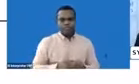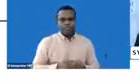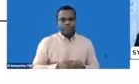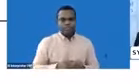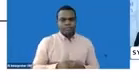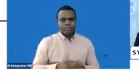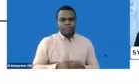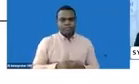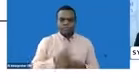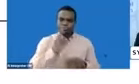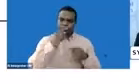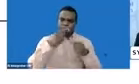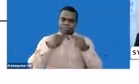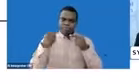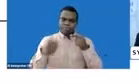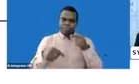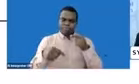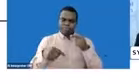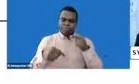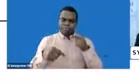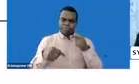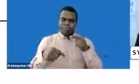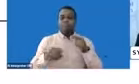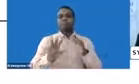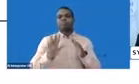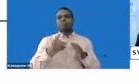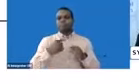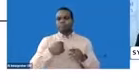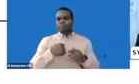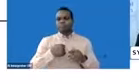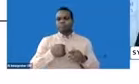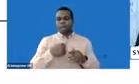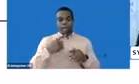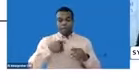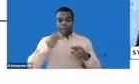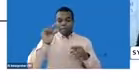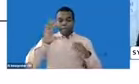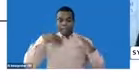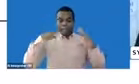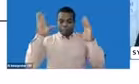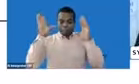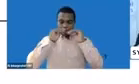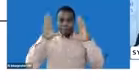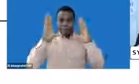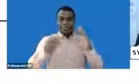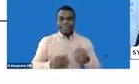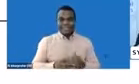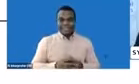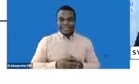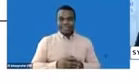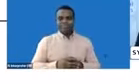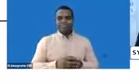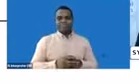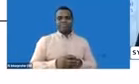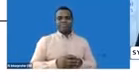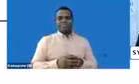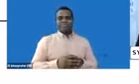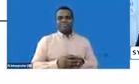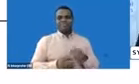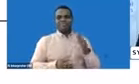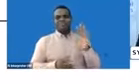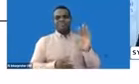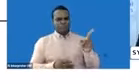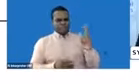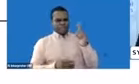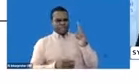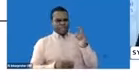I'm having a blackout. So no, you started, I think, with responding to it, that the awareness is also, of